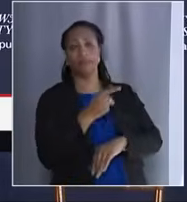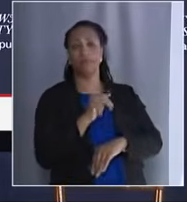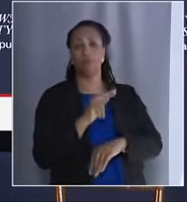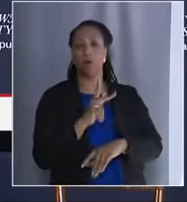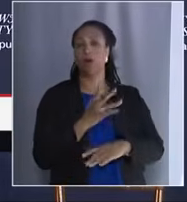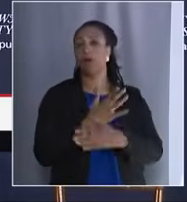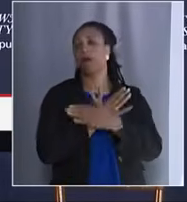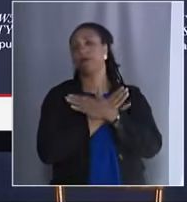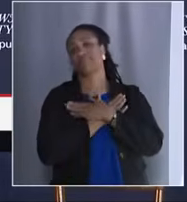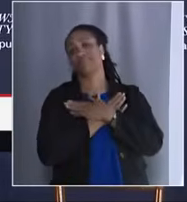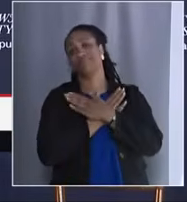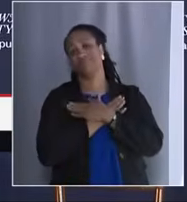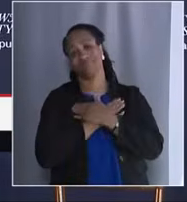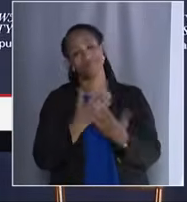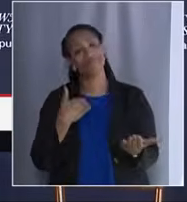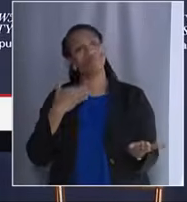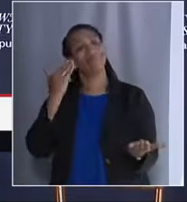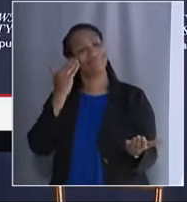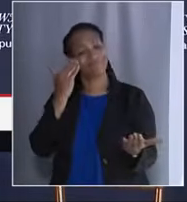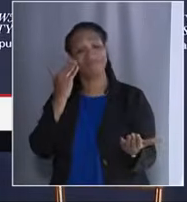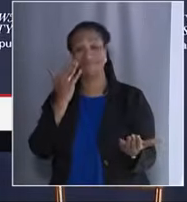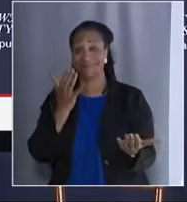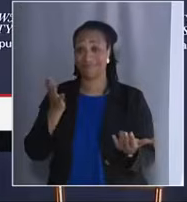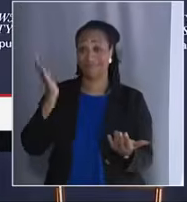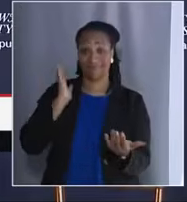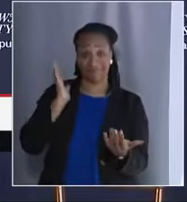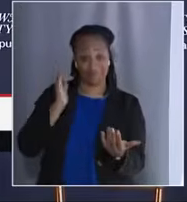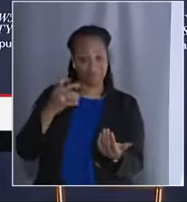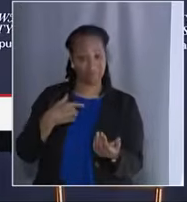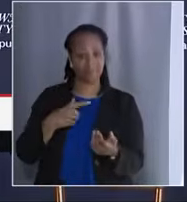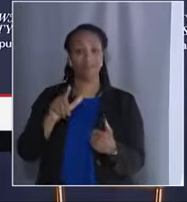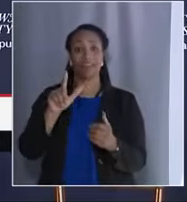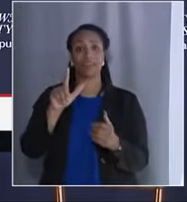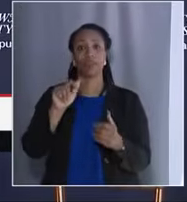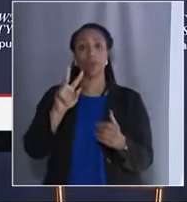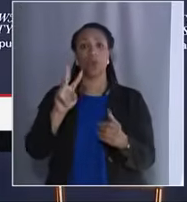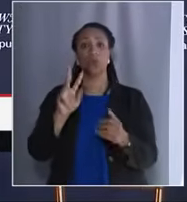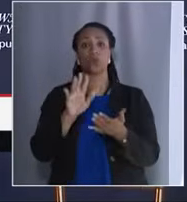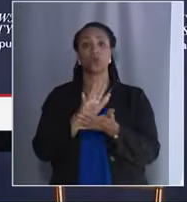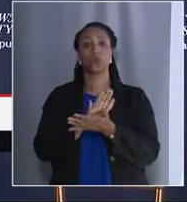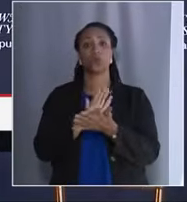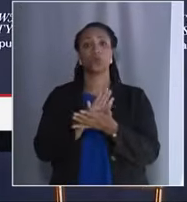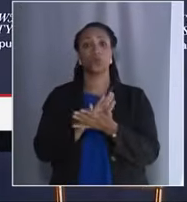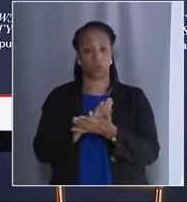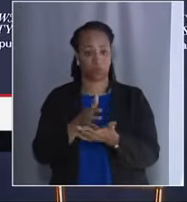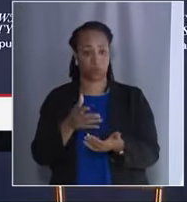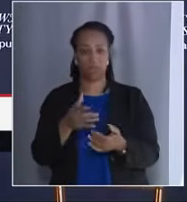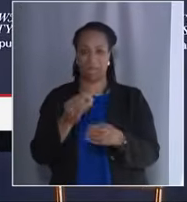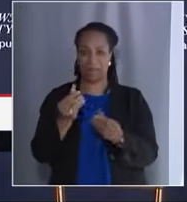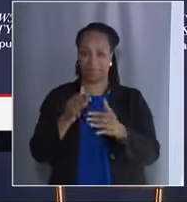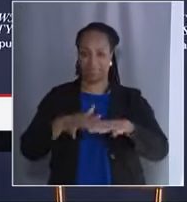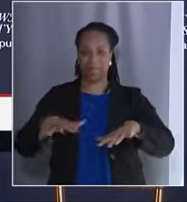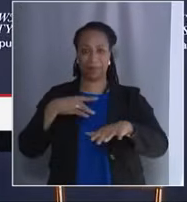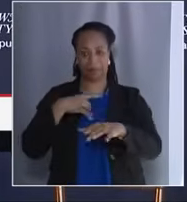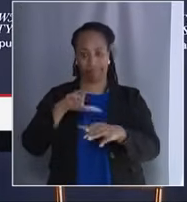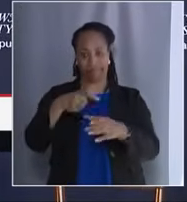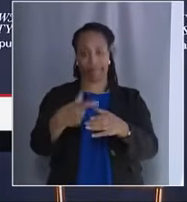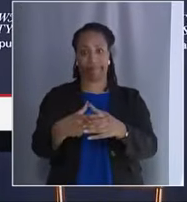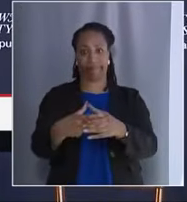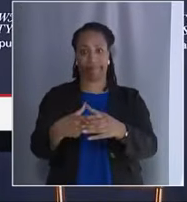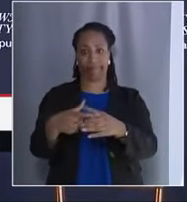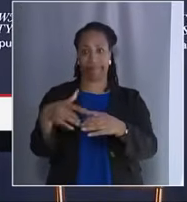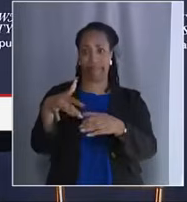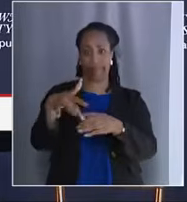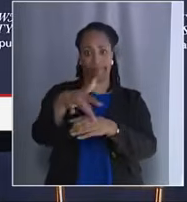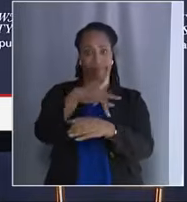but now it is part of a campus, and this Capitol campus really is something special for our city, and it's in a wonderful way that it helps grow. And I do love the building.